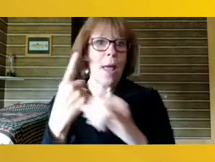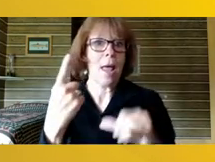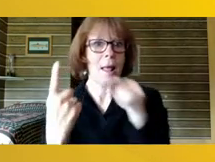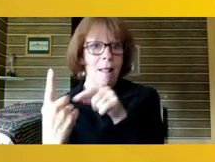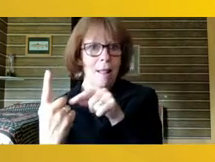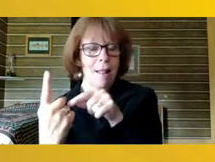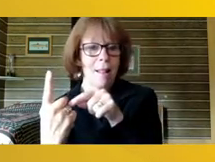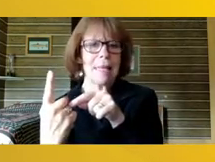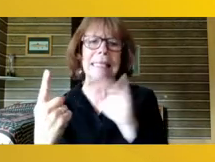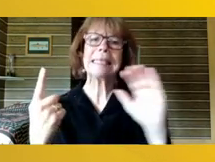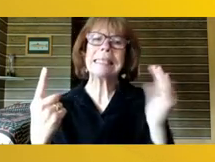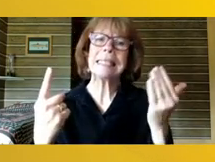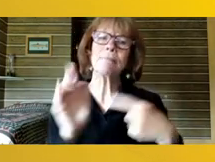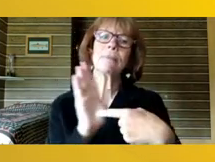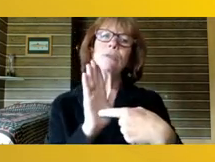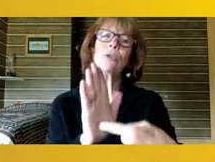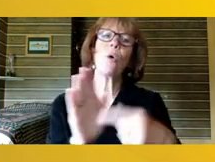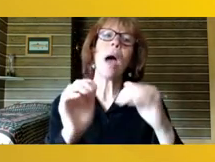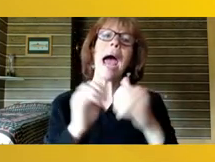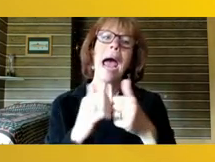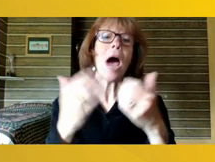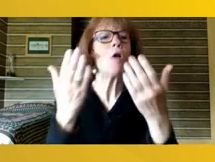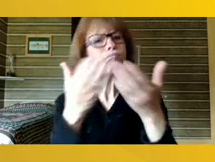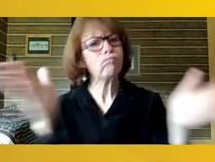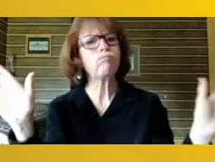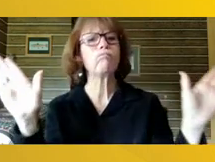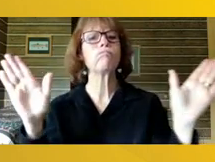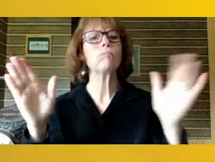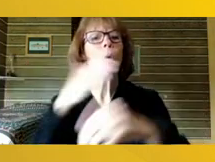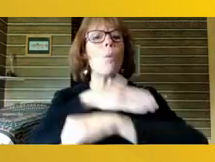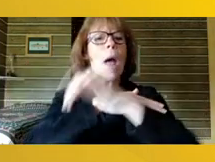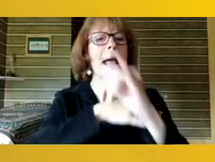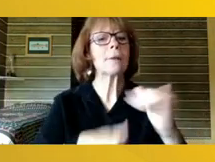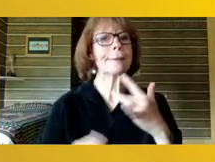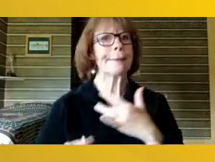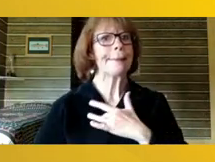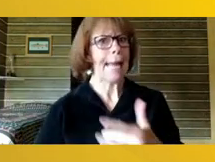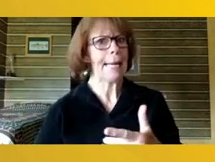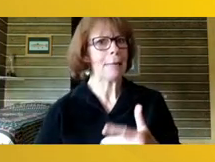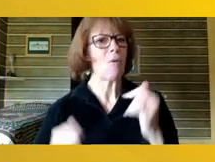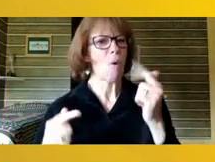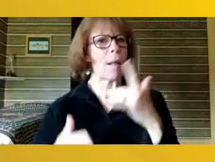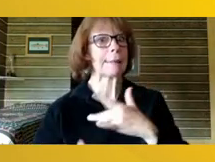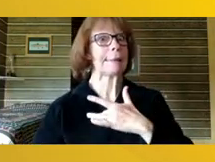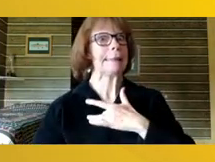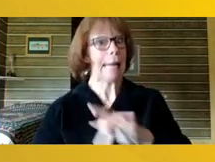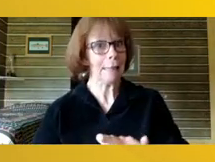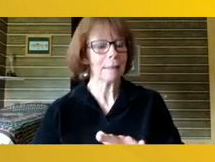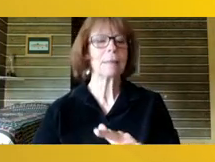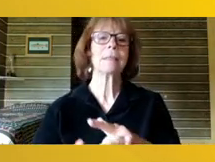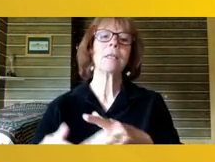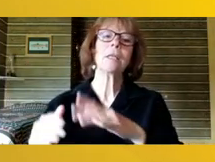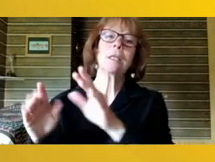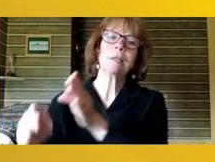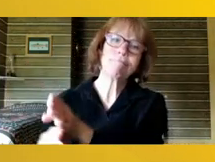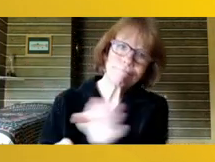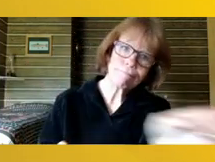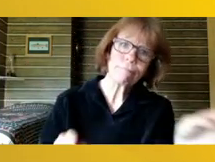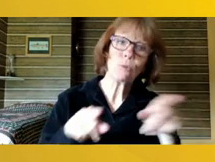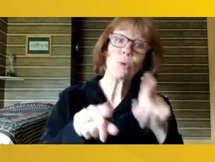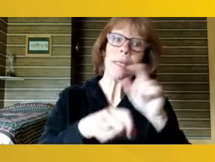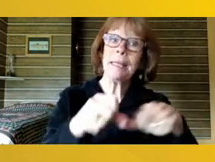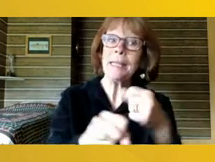the whales move over the year. Students have freedom to develop these models on paper or using objects to